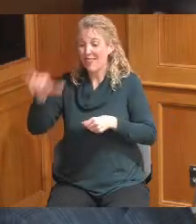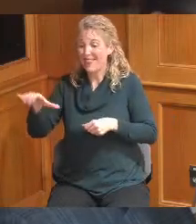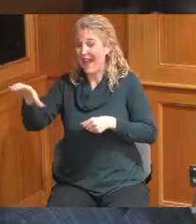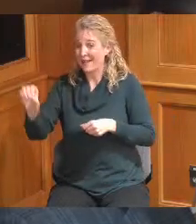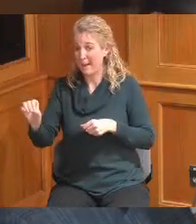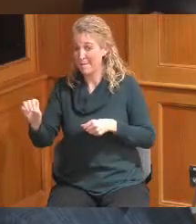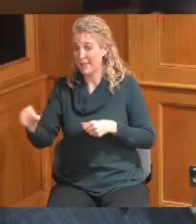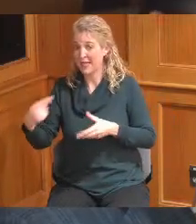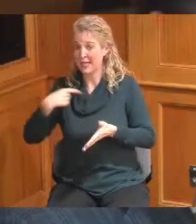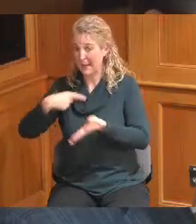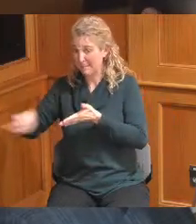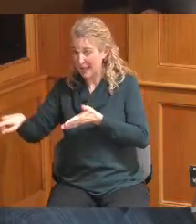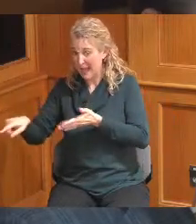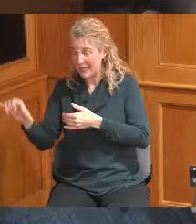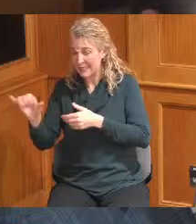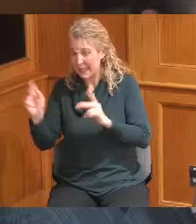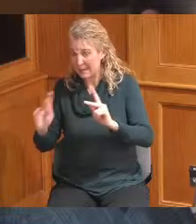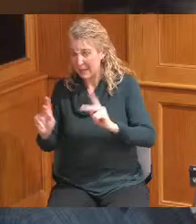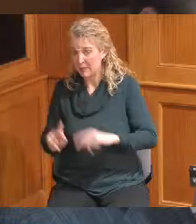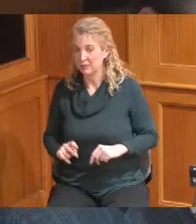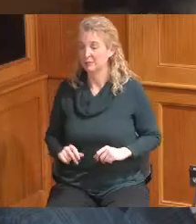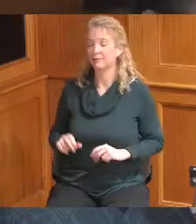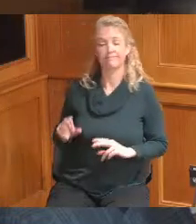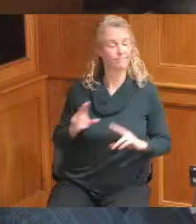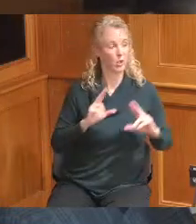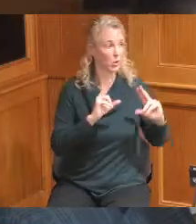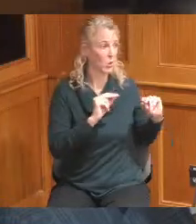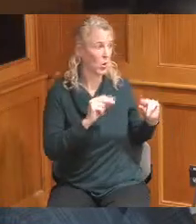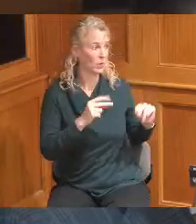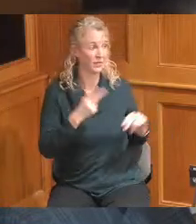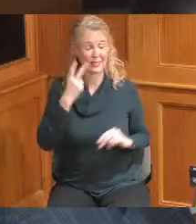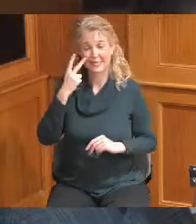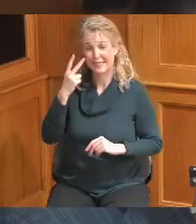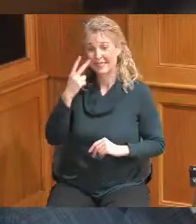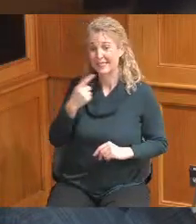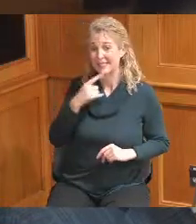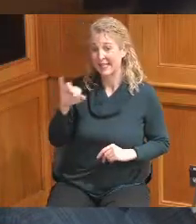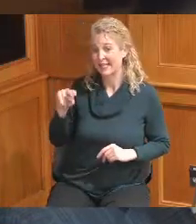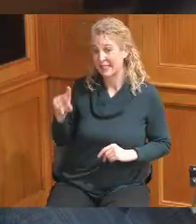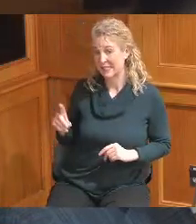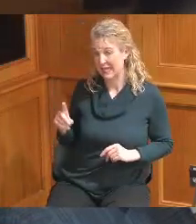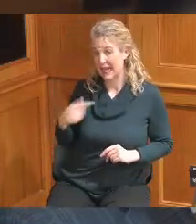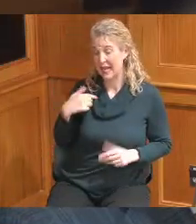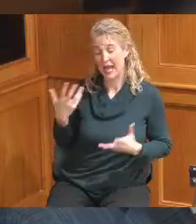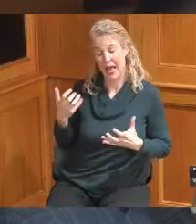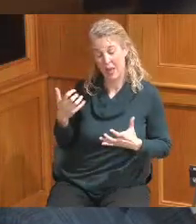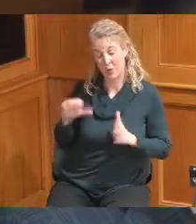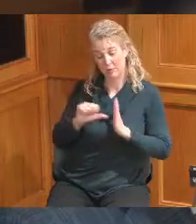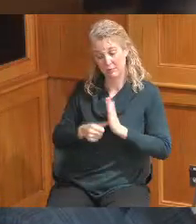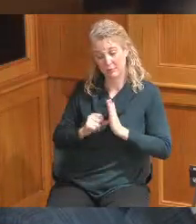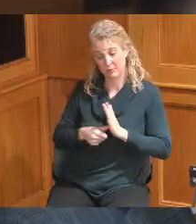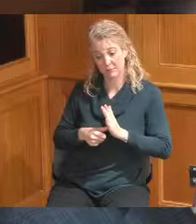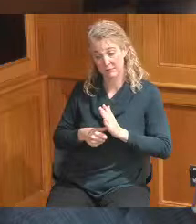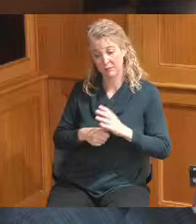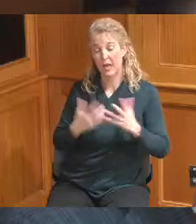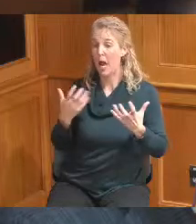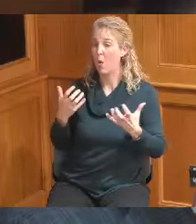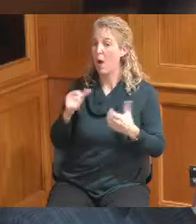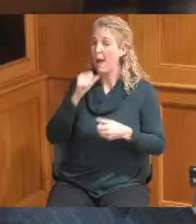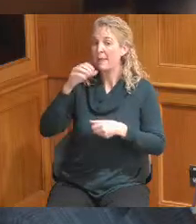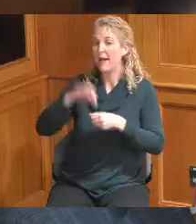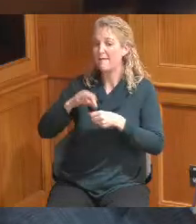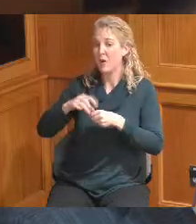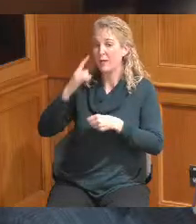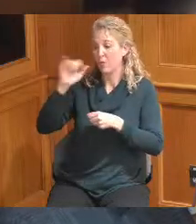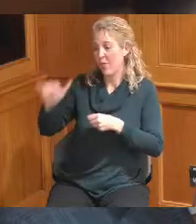get money to bring the same people. This is not these companies, because I see Indiana on here, and I just wanted to make sure I won't be. I just want to make sure when I